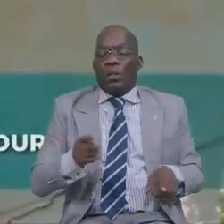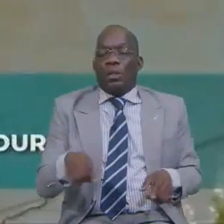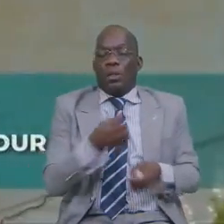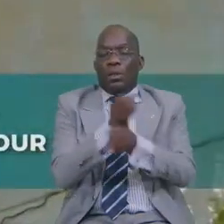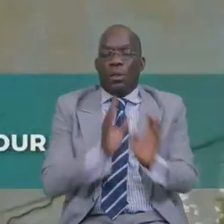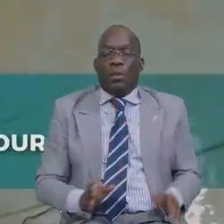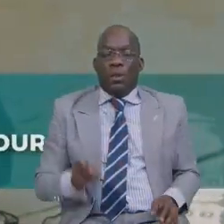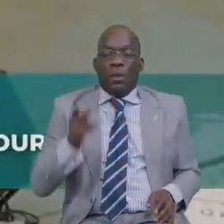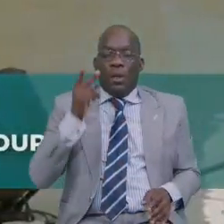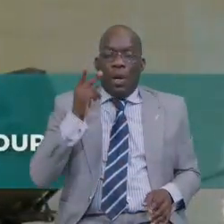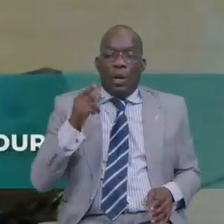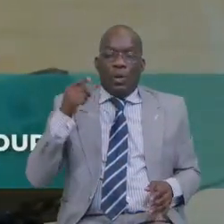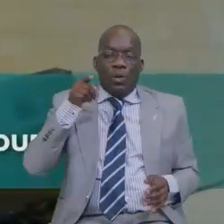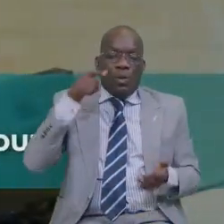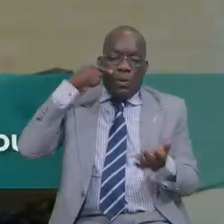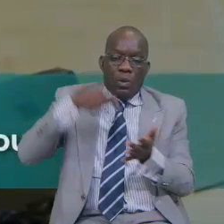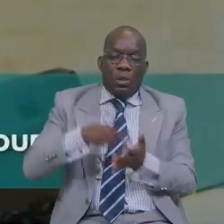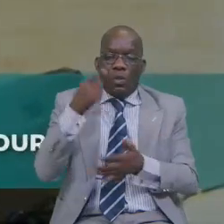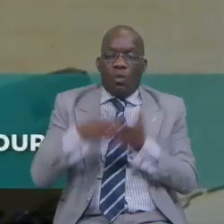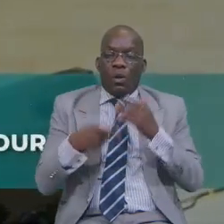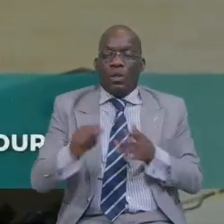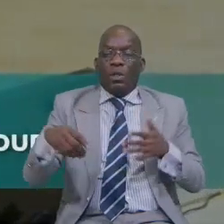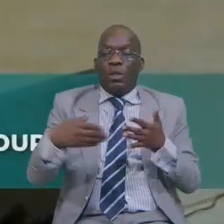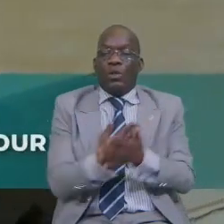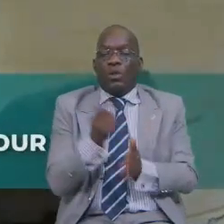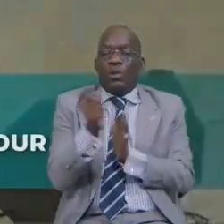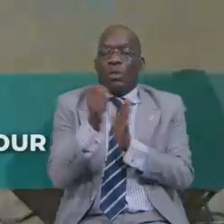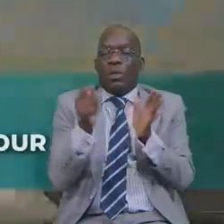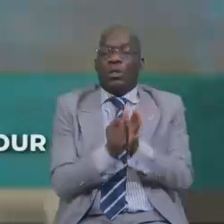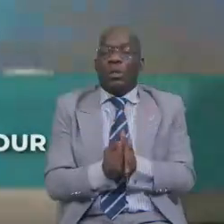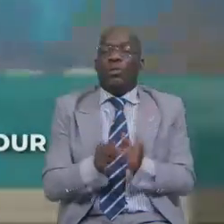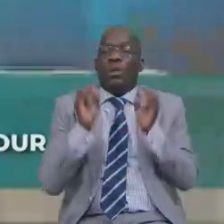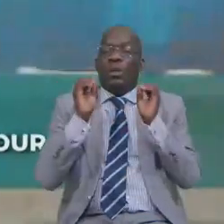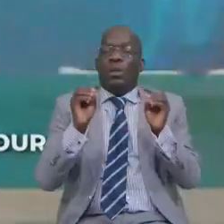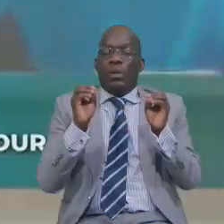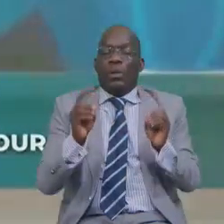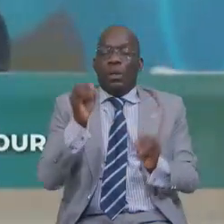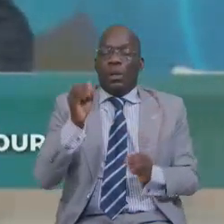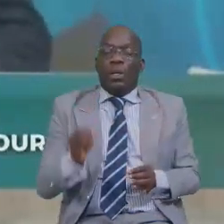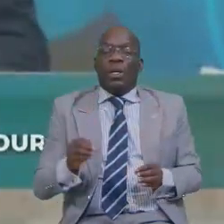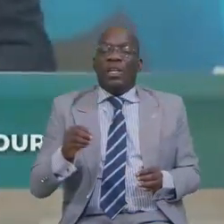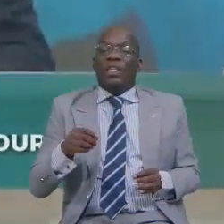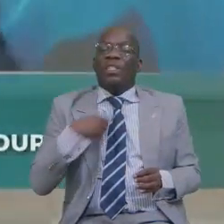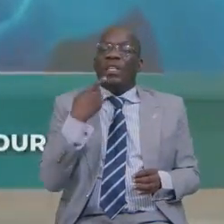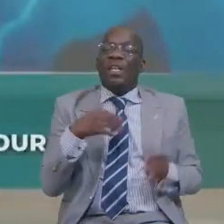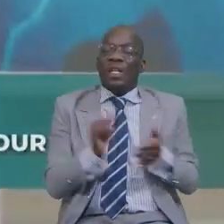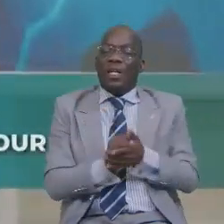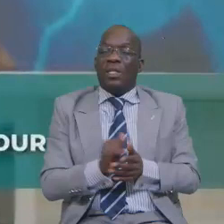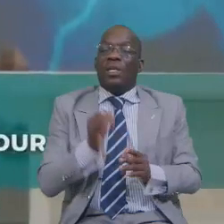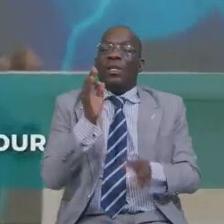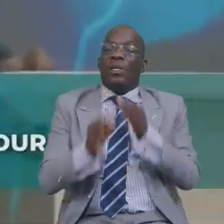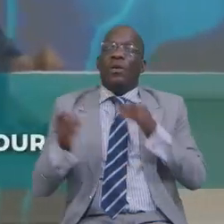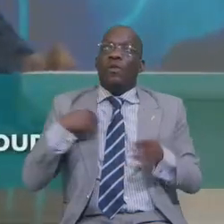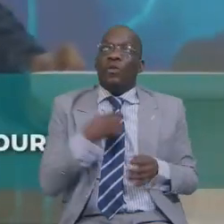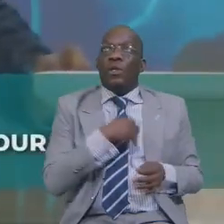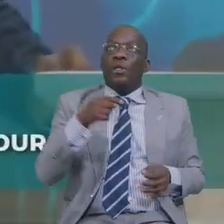New Testament has taught? It says, if we say that we are in him, we